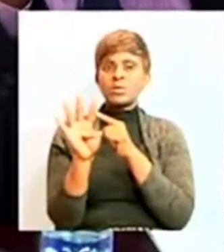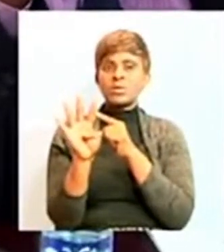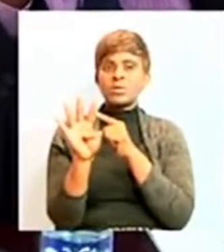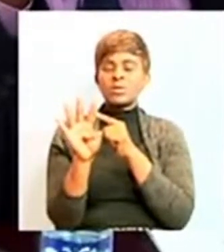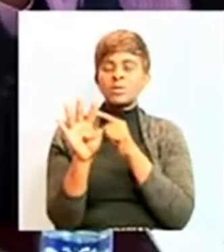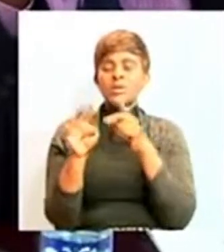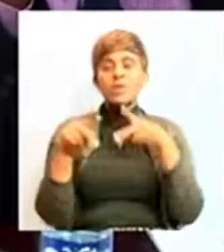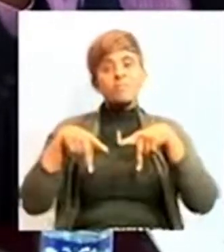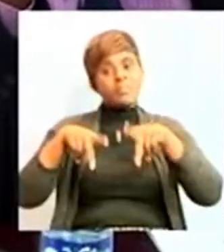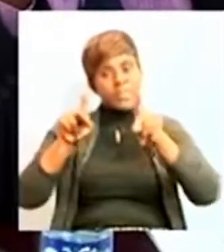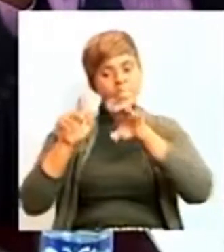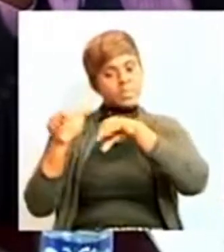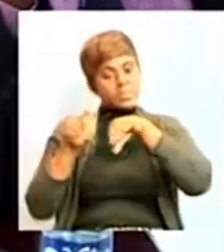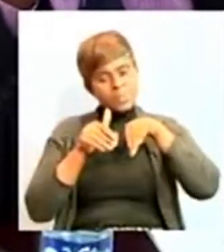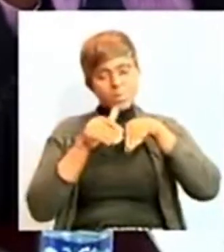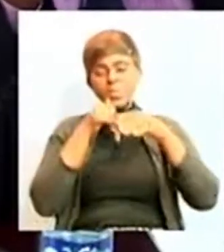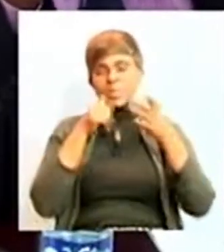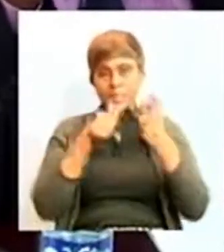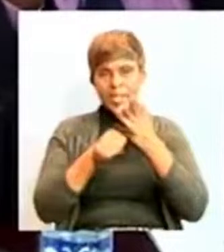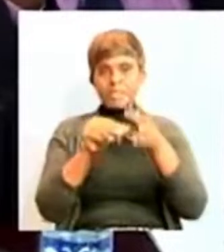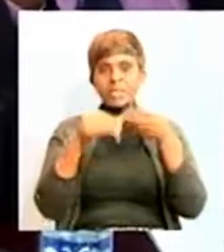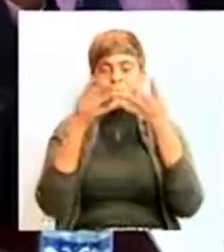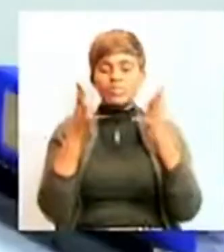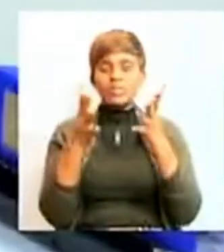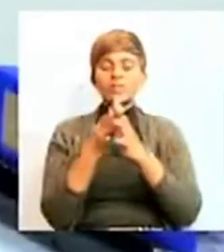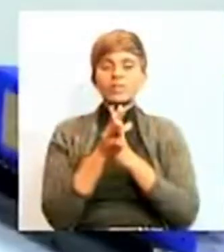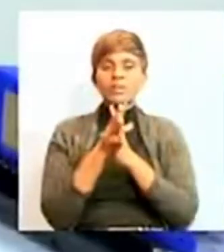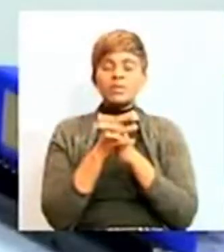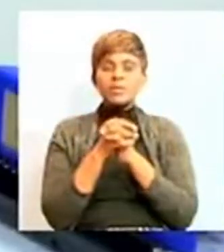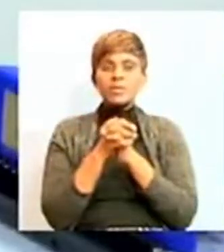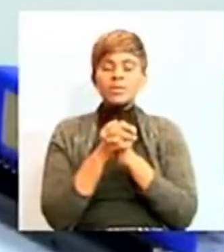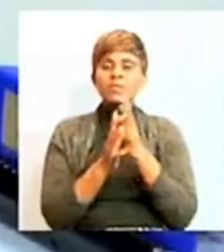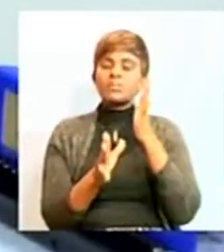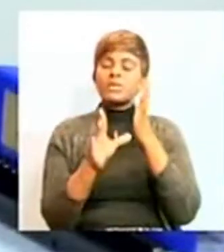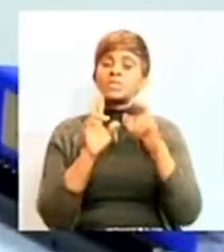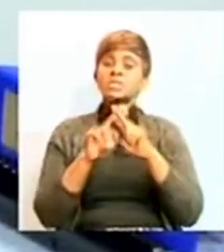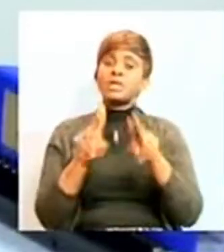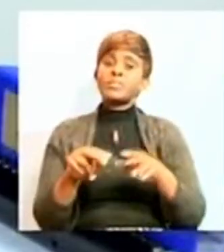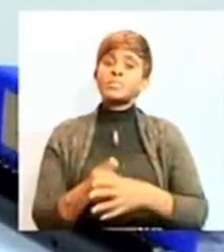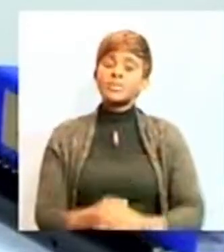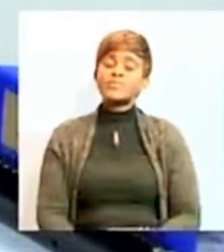to withdraw the letter has been granted. Vice Chair.